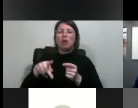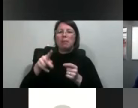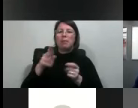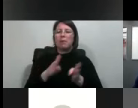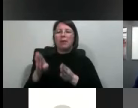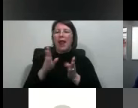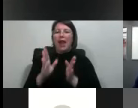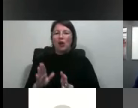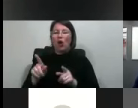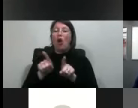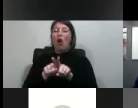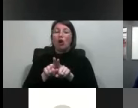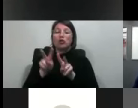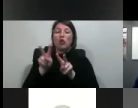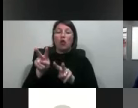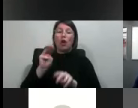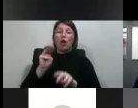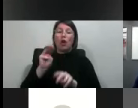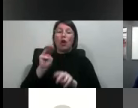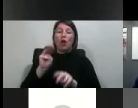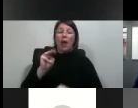at